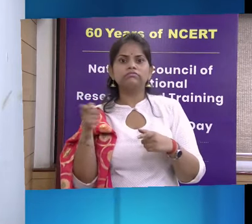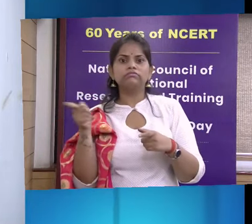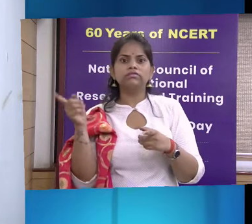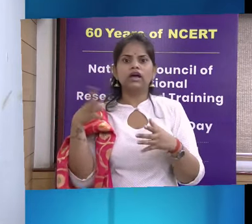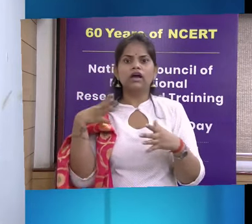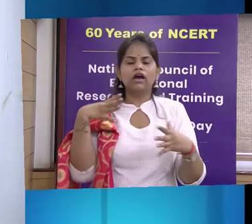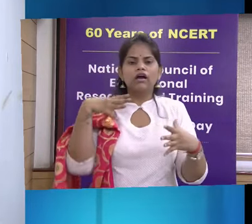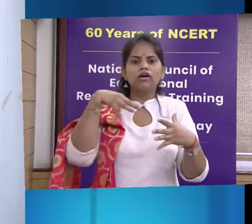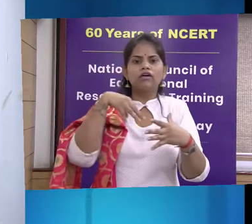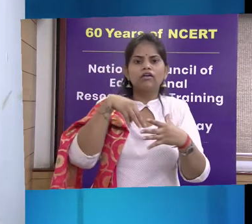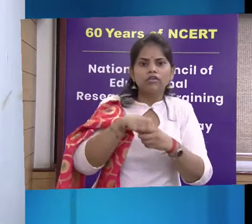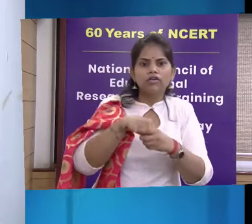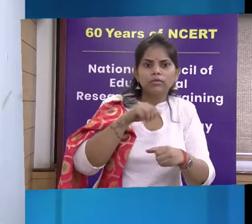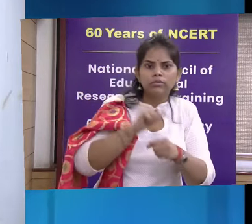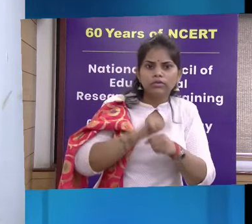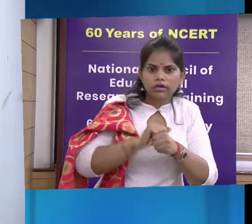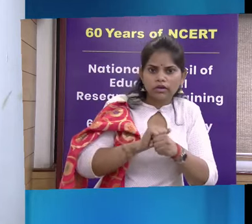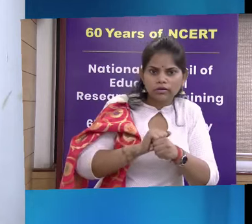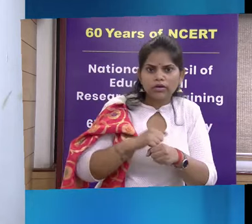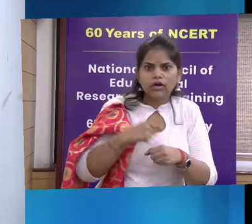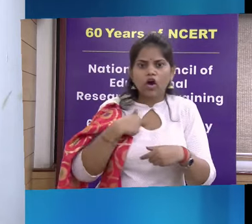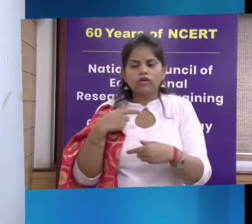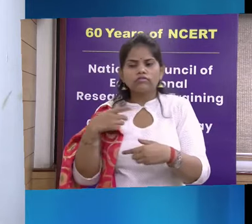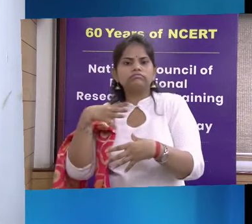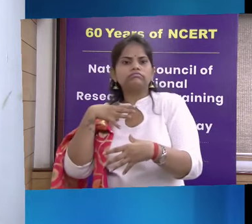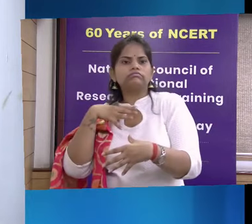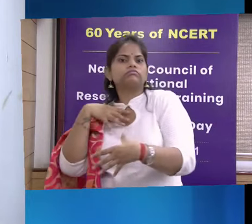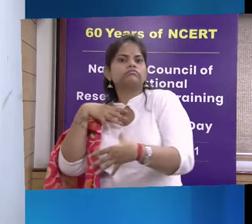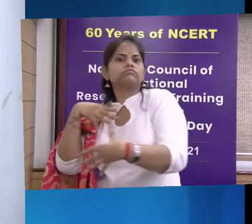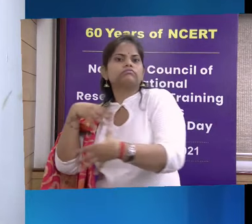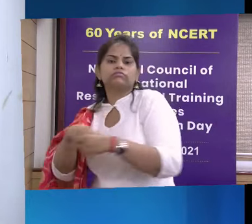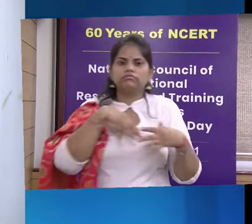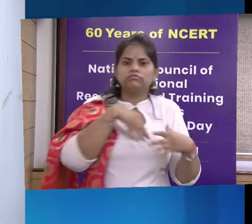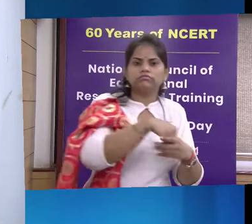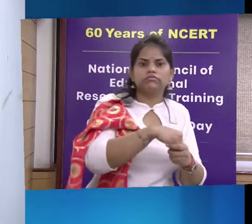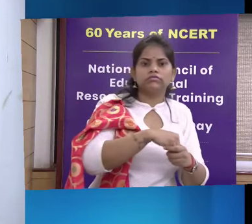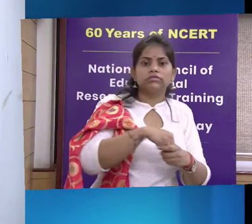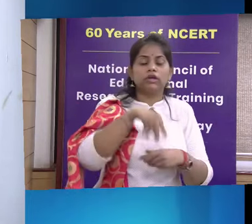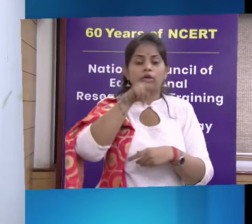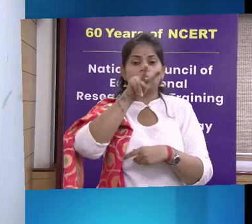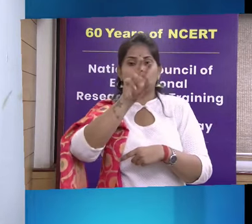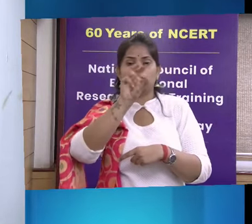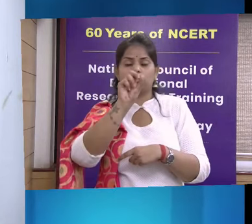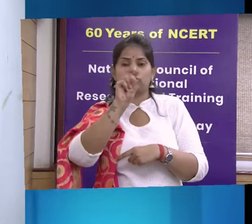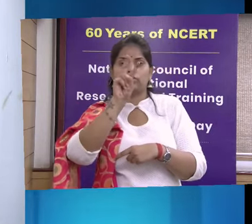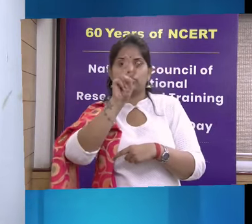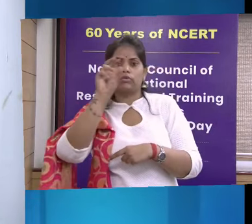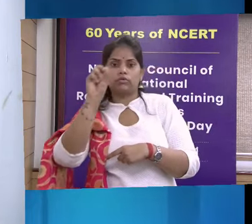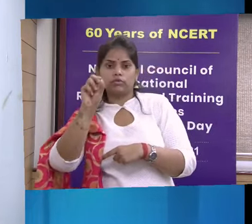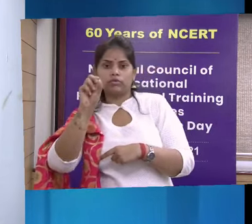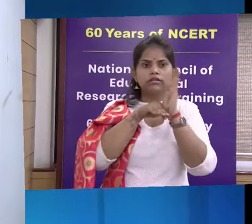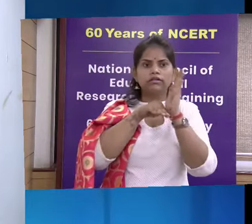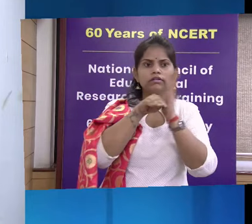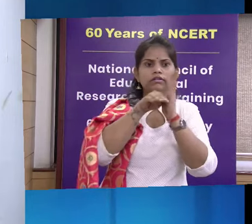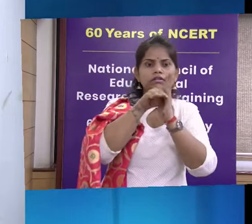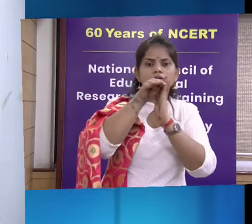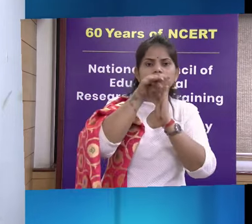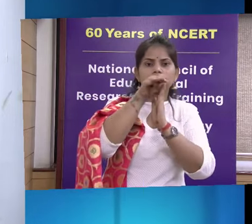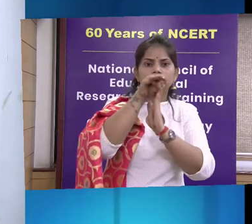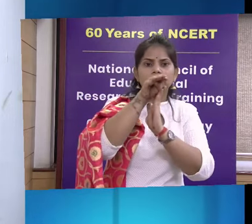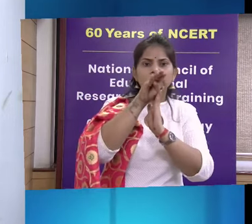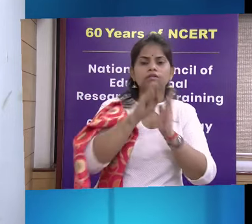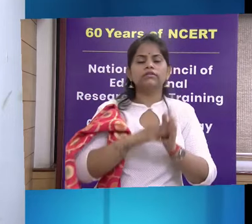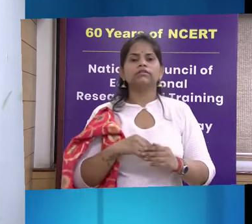accountability, this policy is aligned in the 2020 agenda for sustainable development